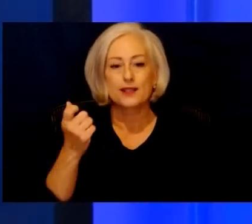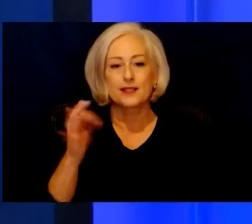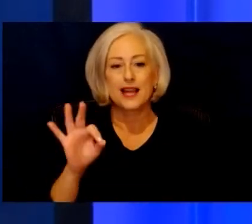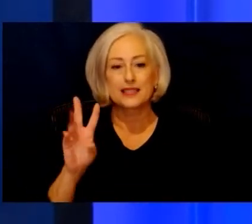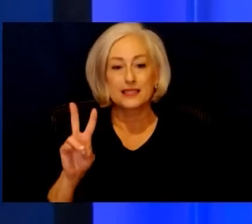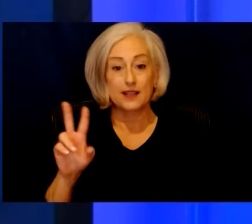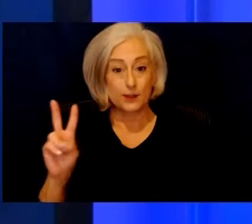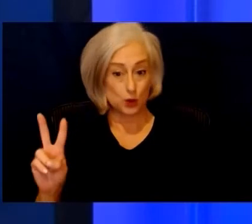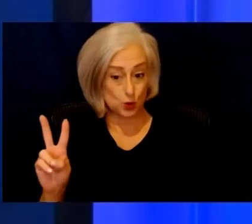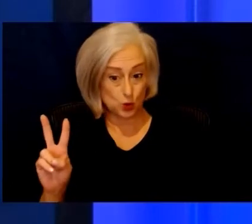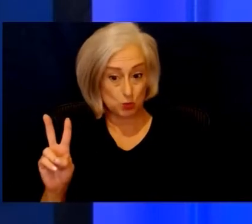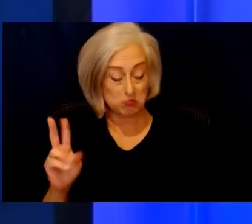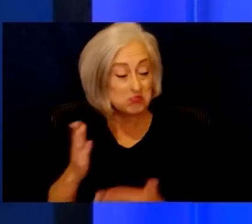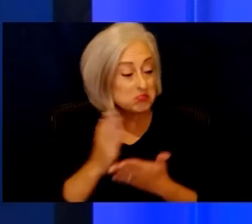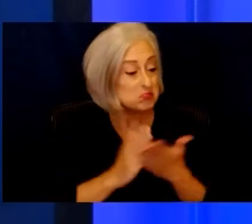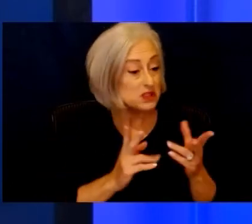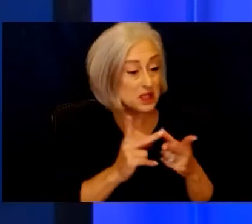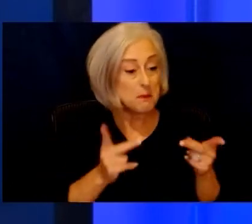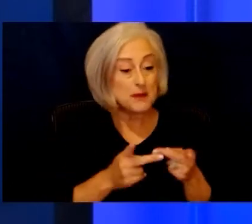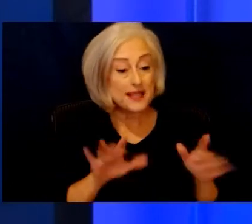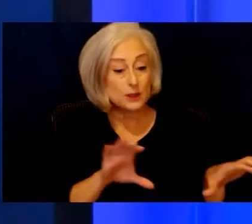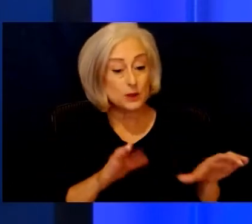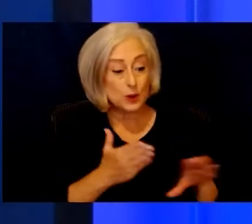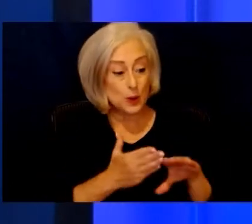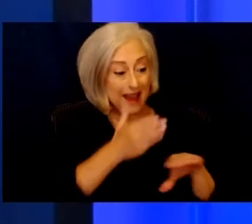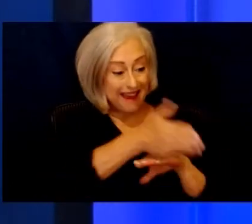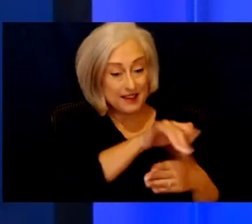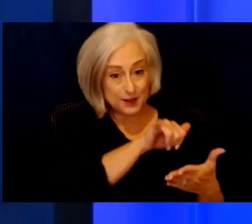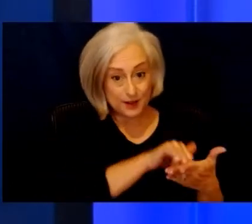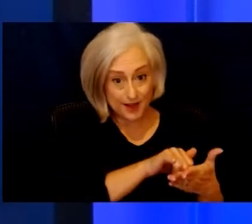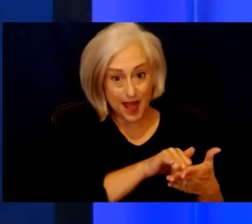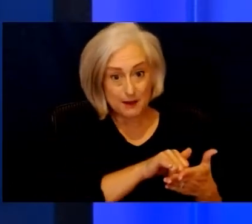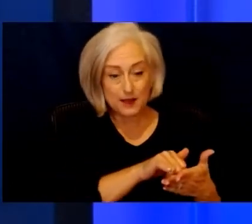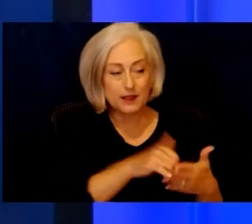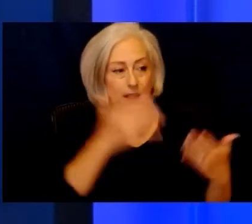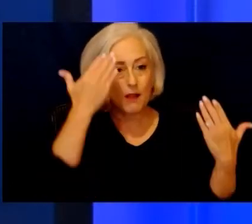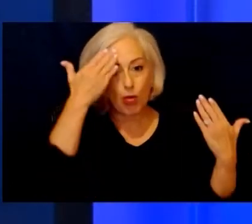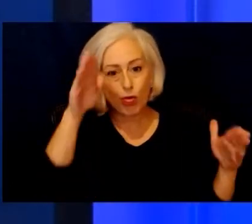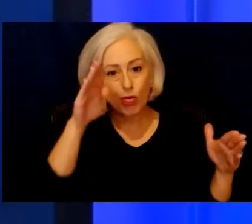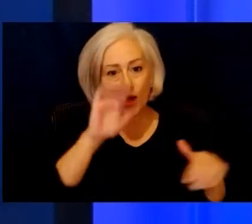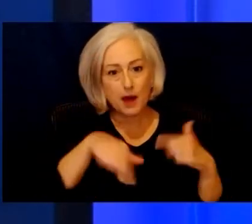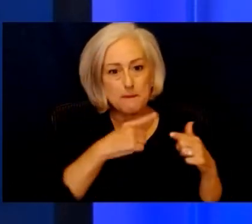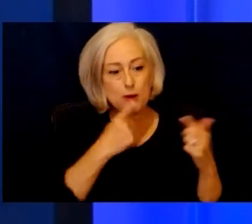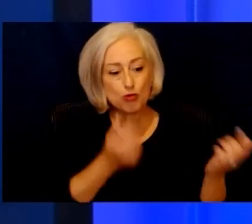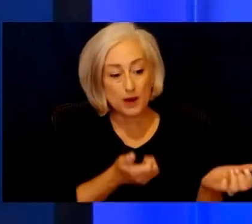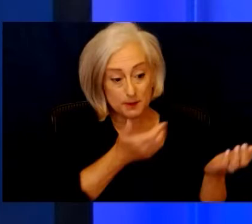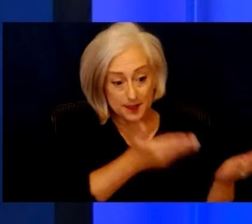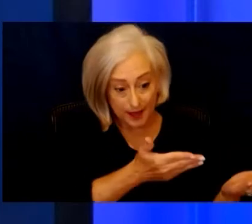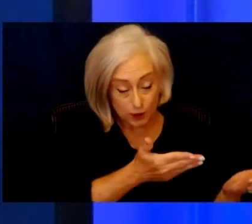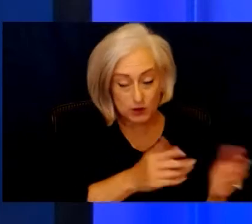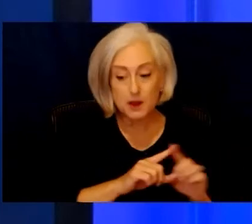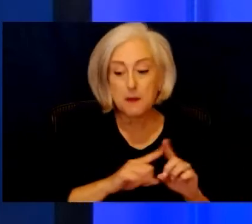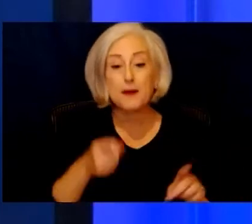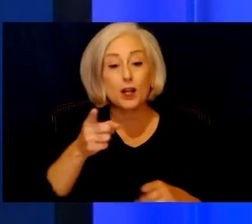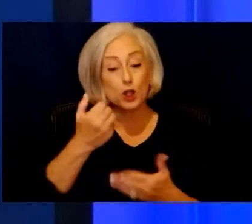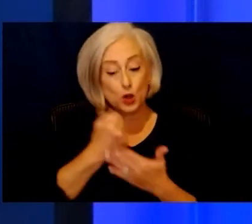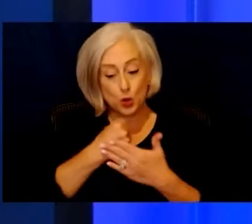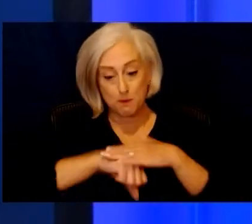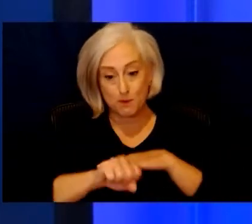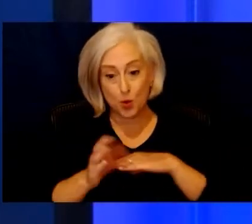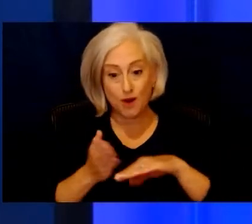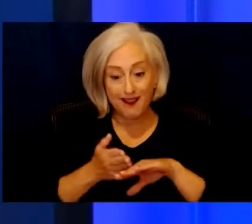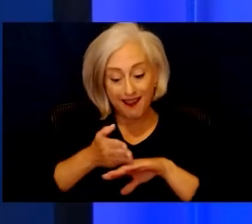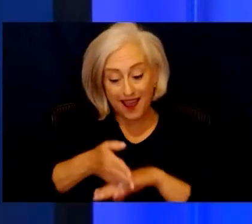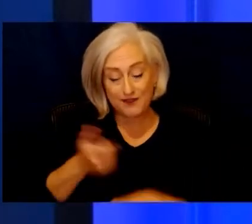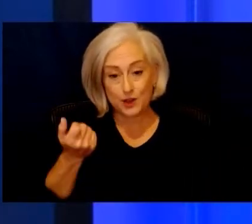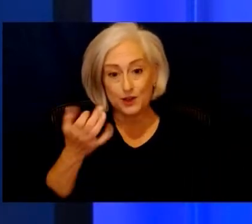after because they weren't up to date on the recommendations. But unfortunately, if you were born after 1972, you probably did not get vaccinated against smallpox.